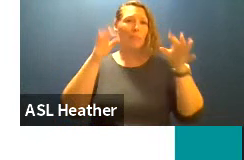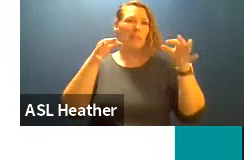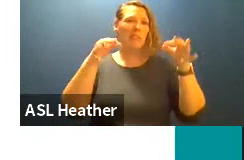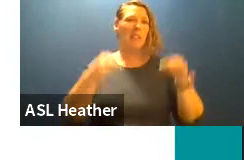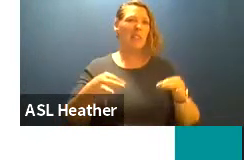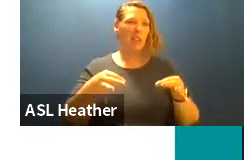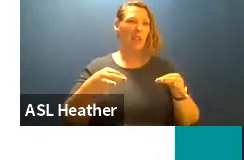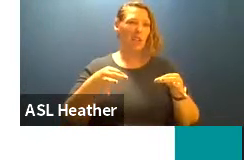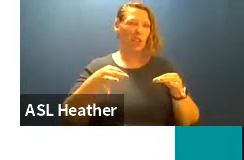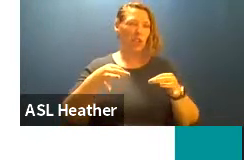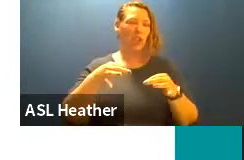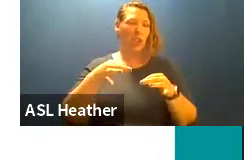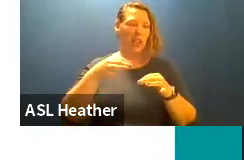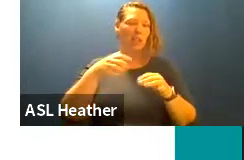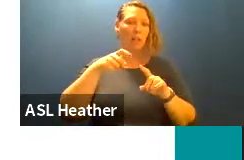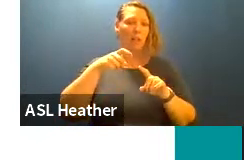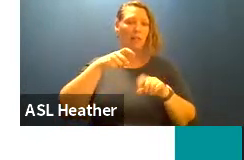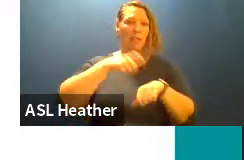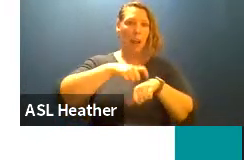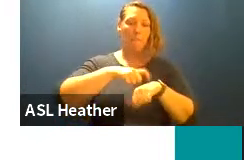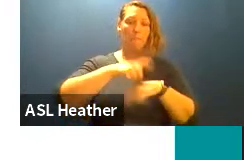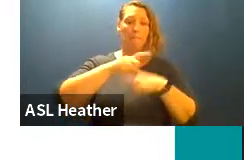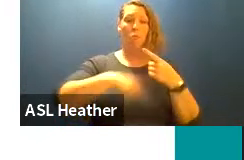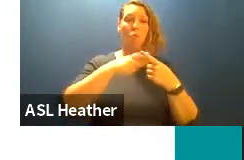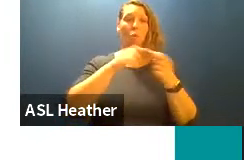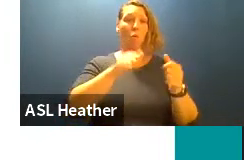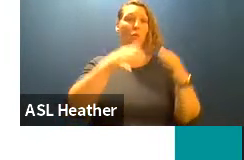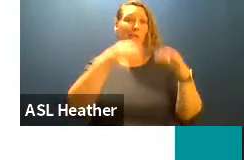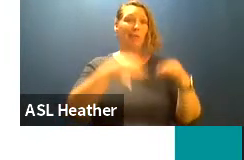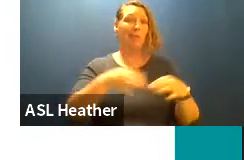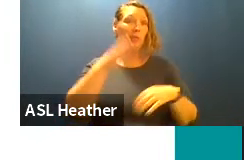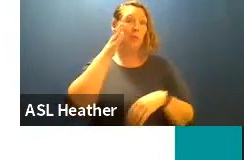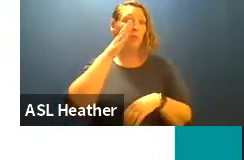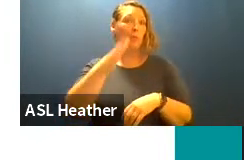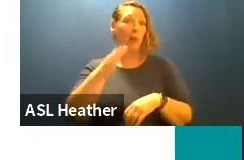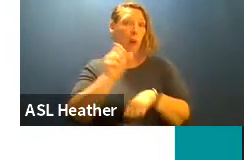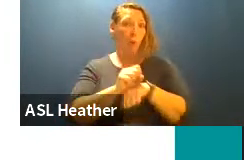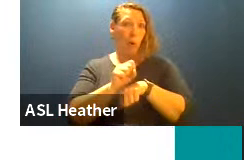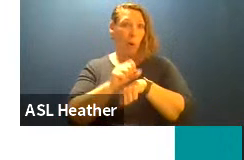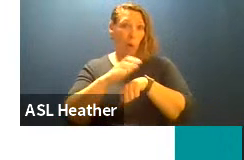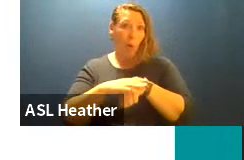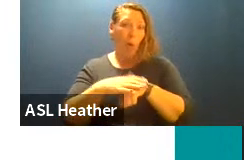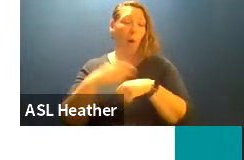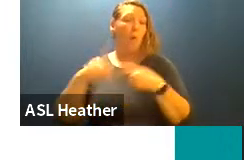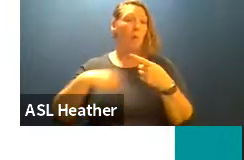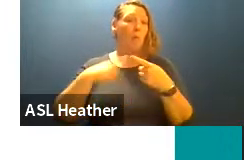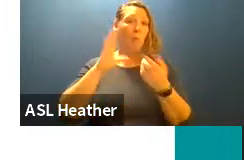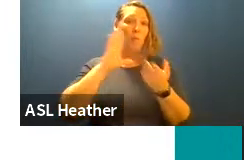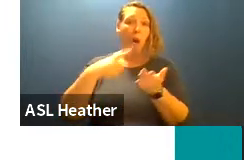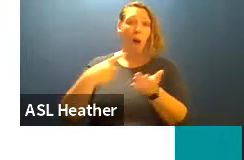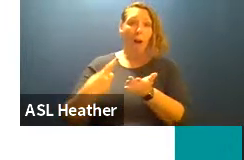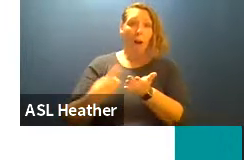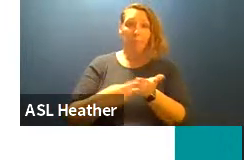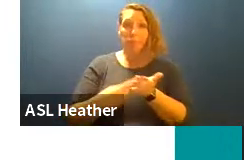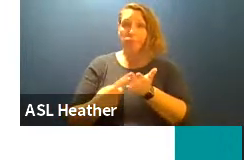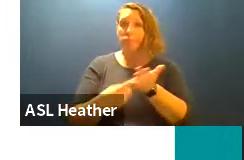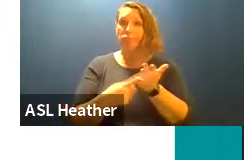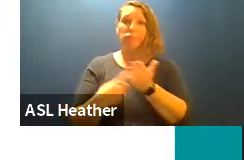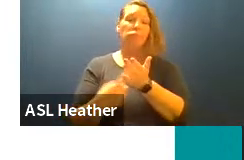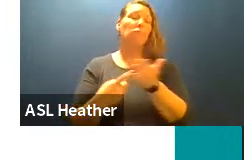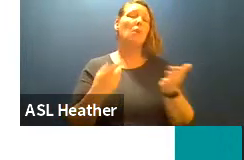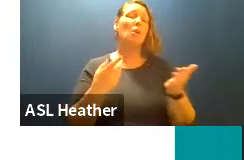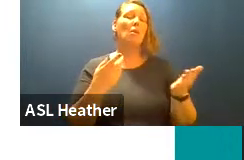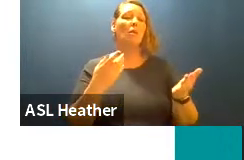points, and when those decisions will be worked on and discussed and